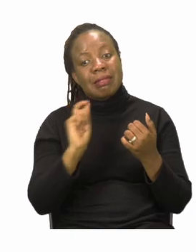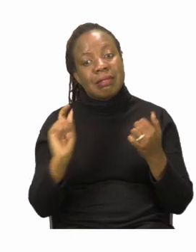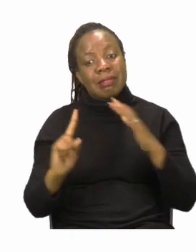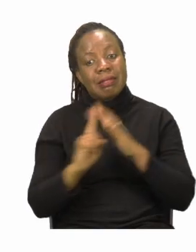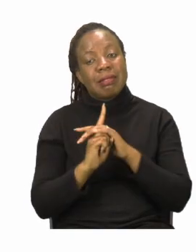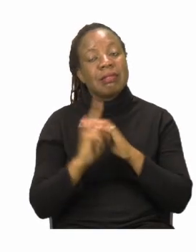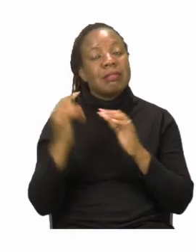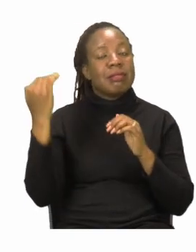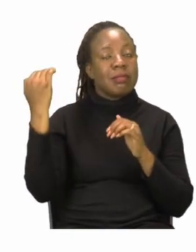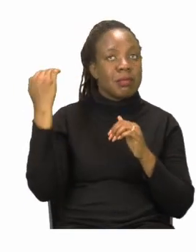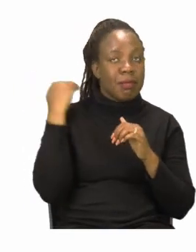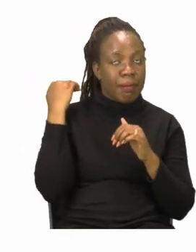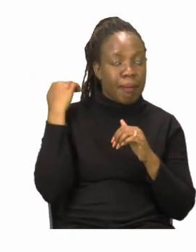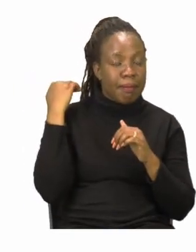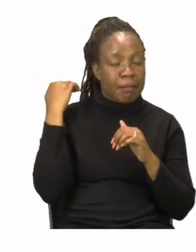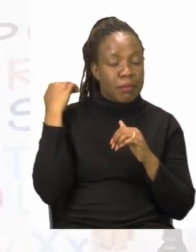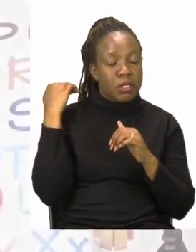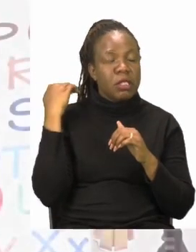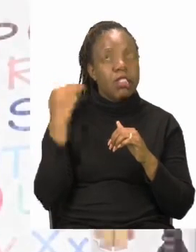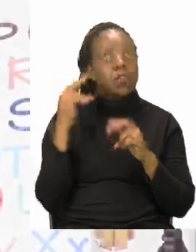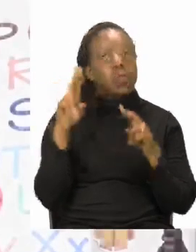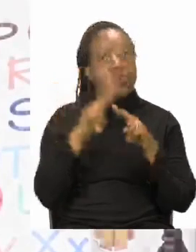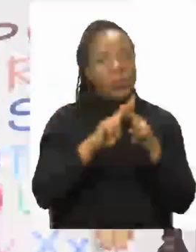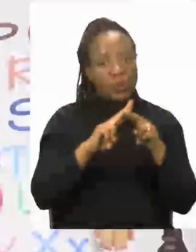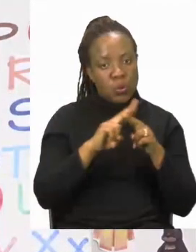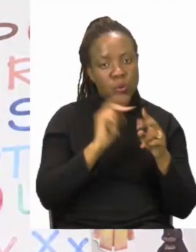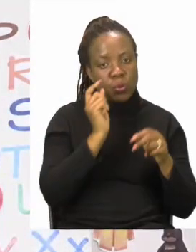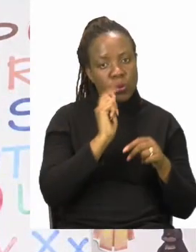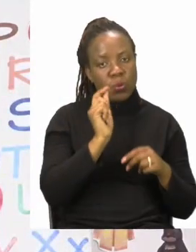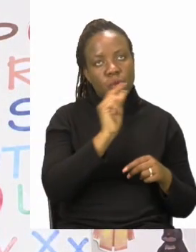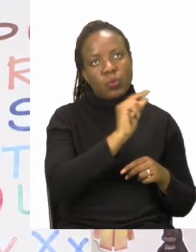chose 2 words that I have